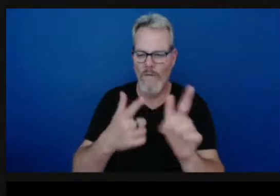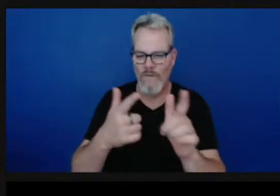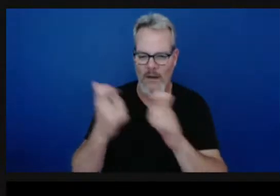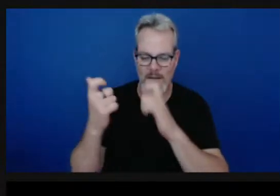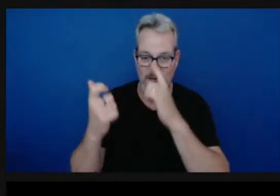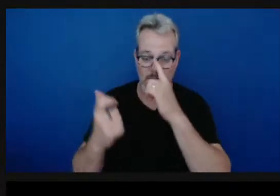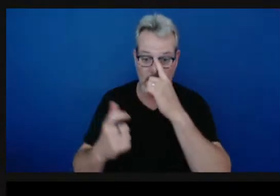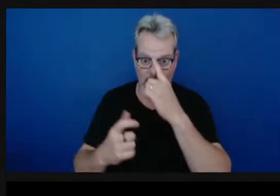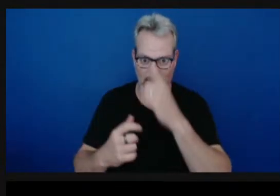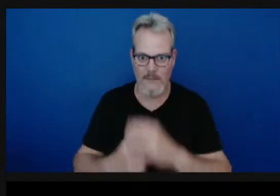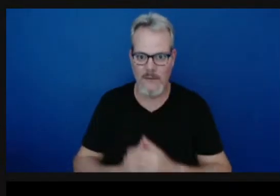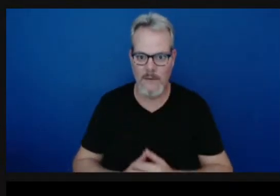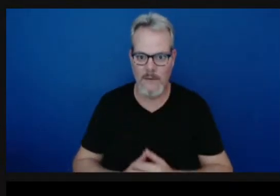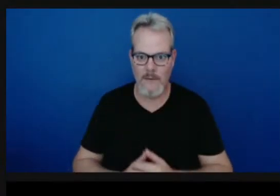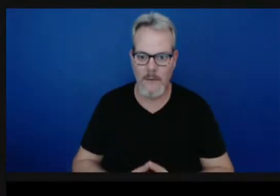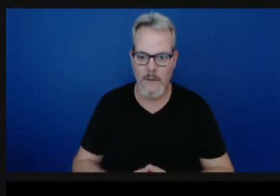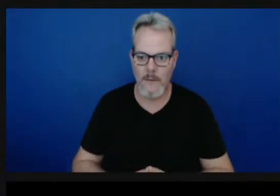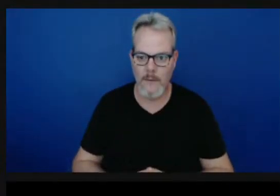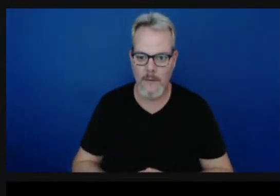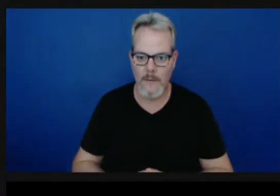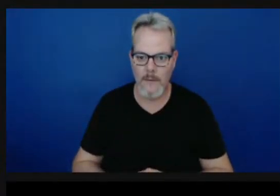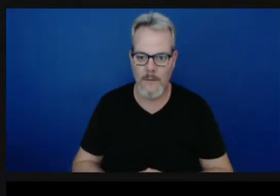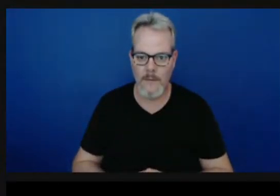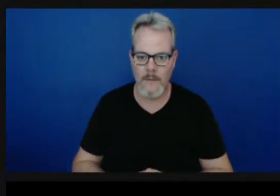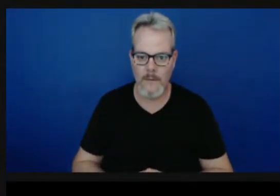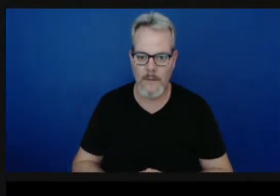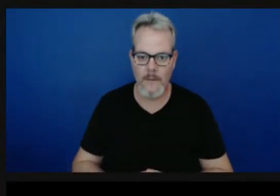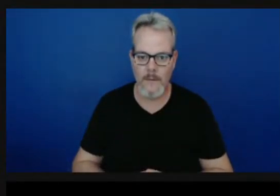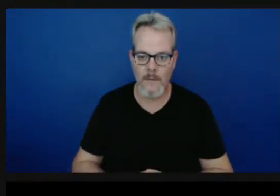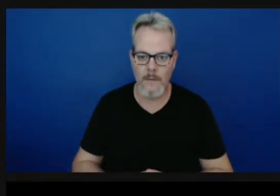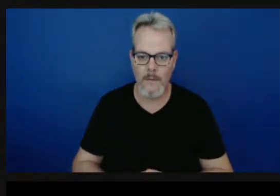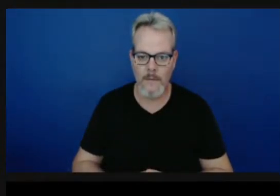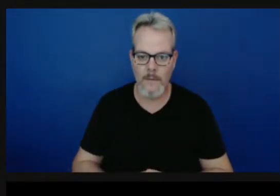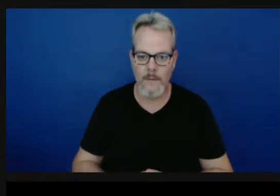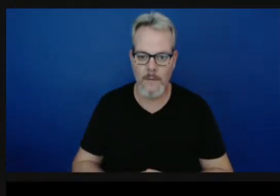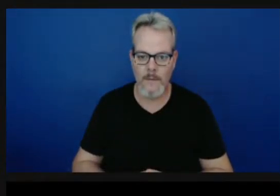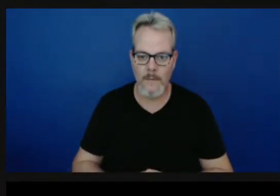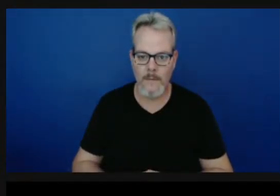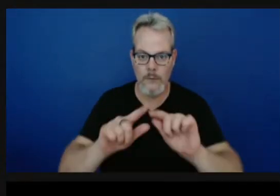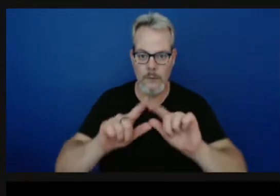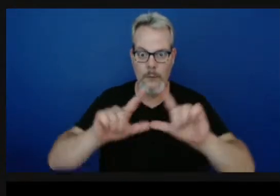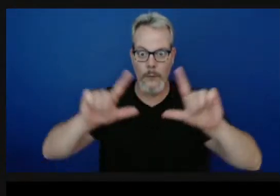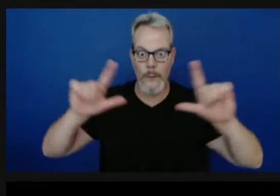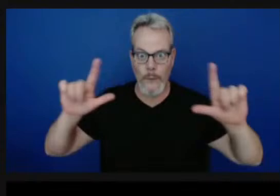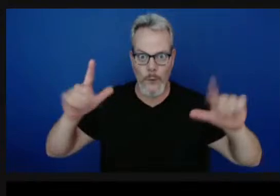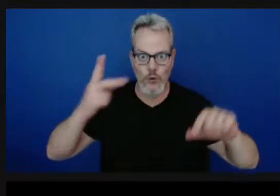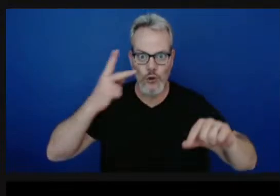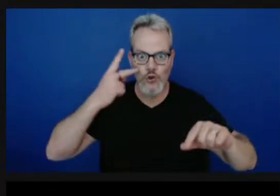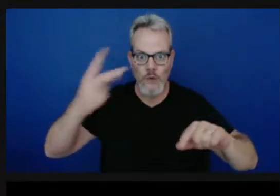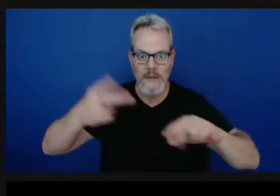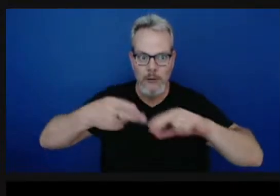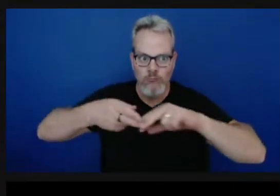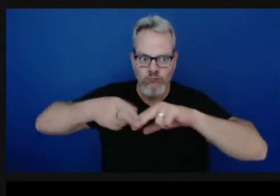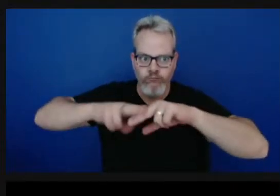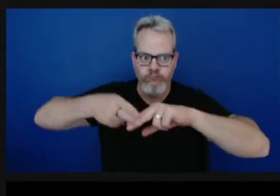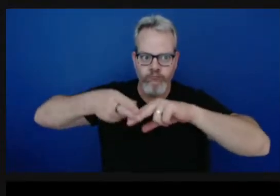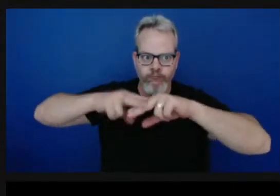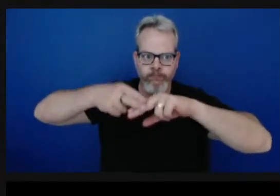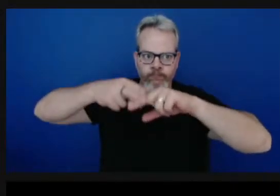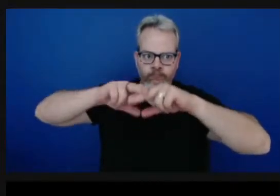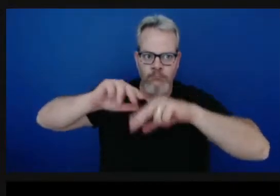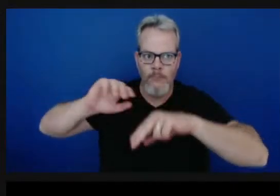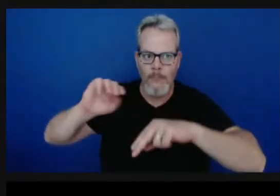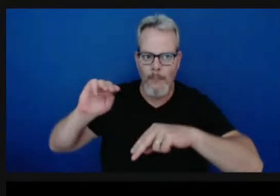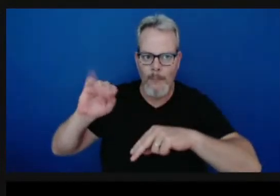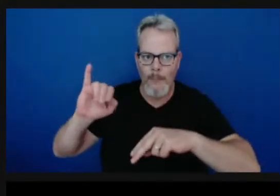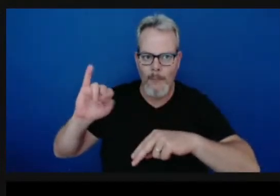Let me zoom it in here, just so you can see the accumulation of these minerals over time here. So I just